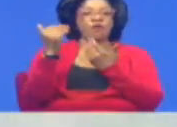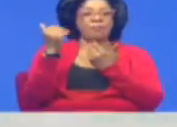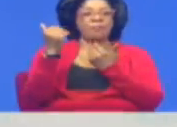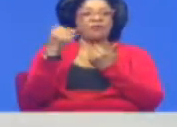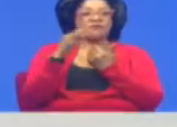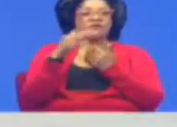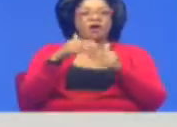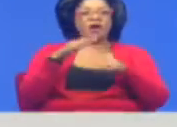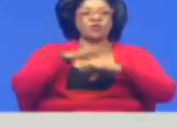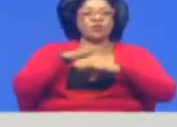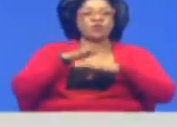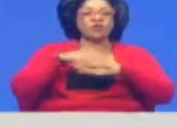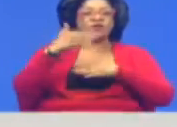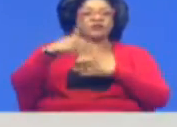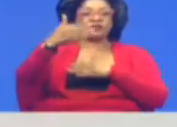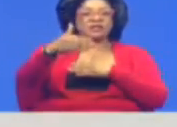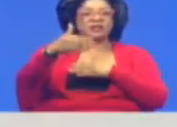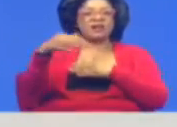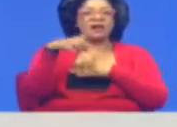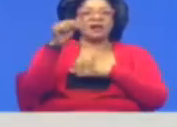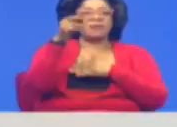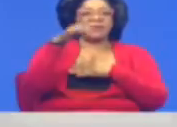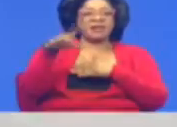future. Gabriel Kudaka, NTV.